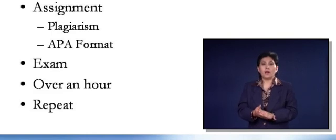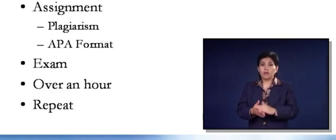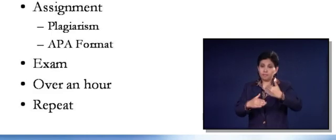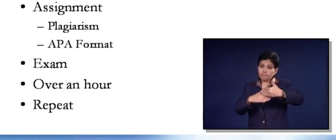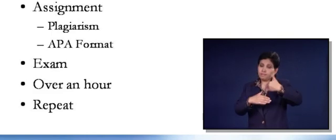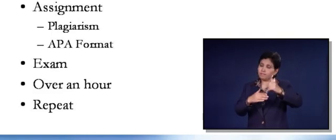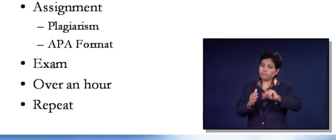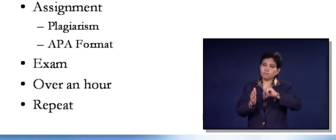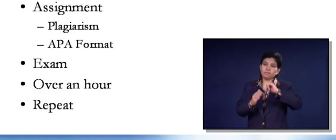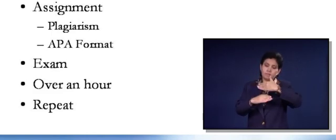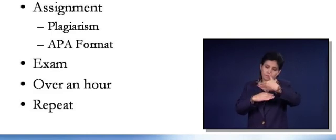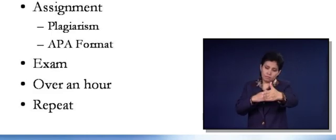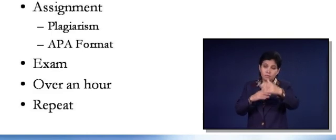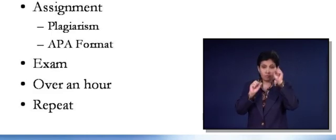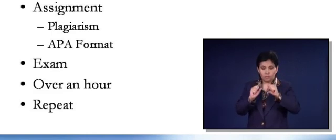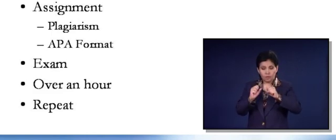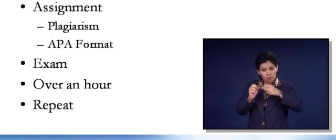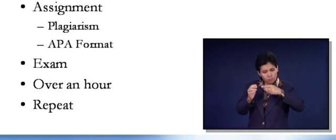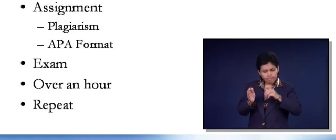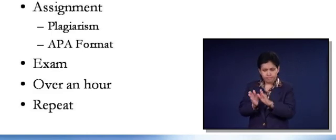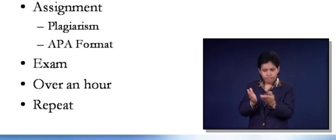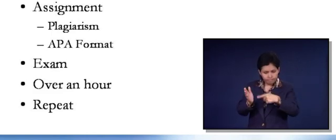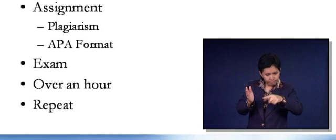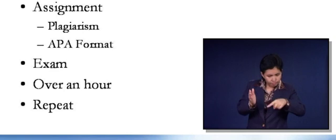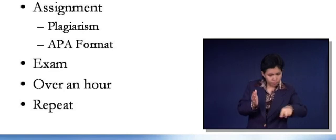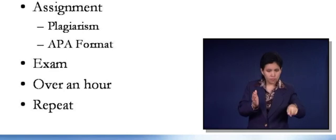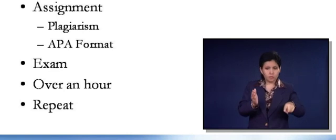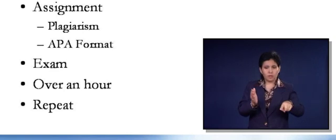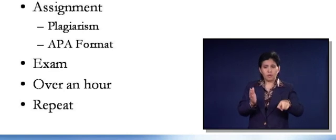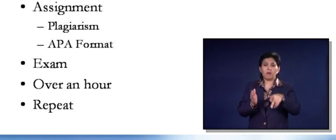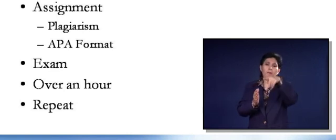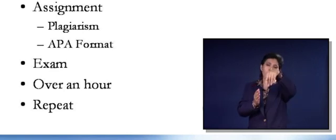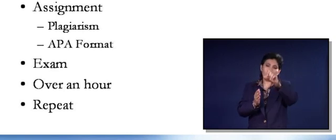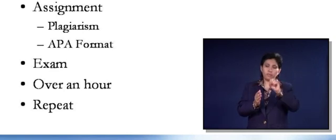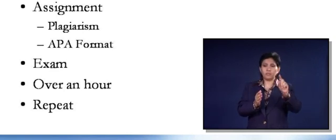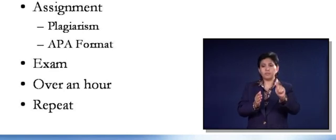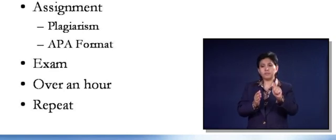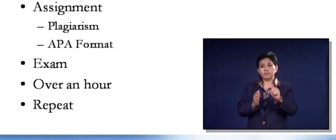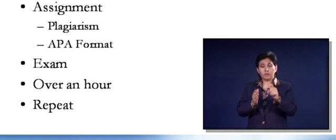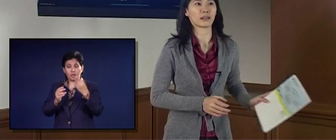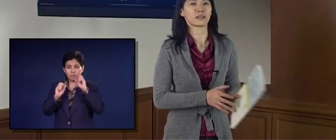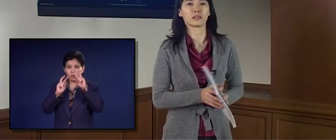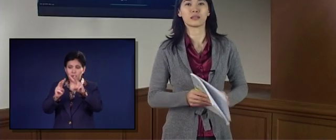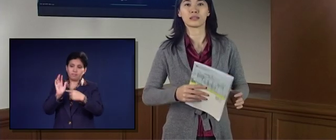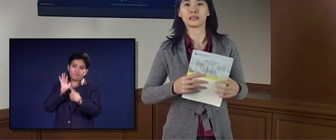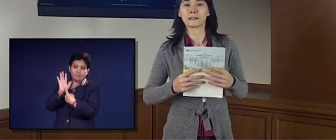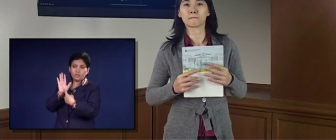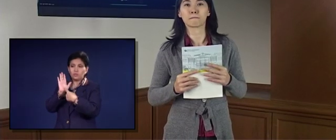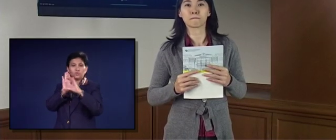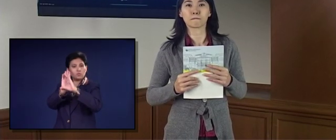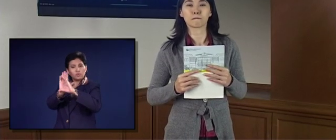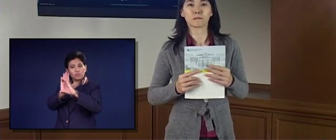Next one, you can also refer to the OUM course guide, which looks like this one.